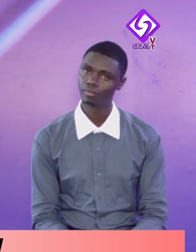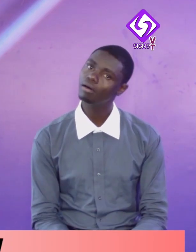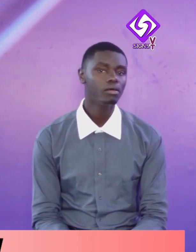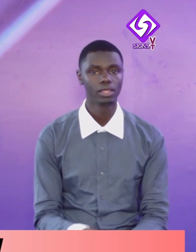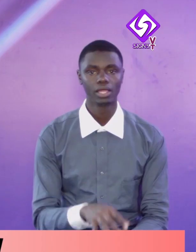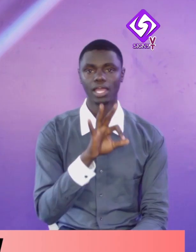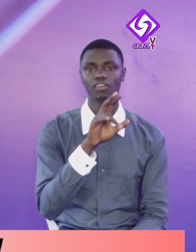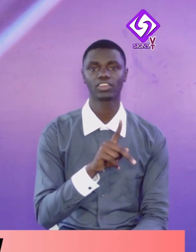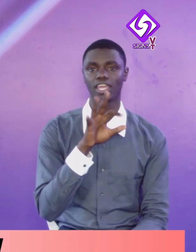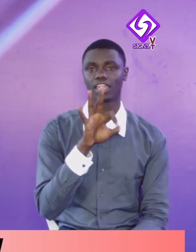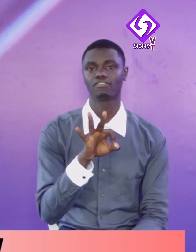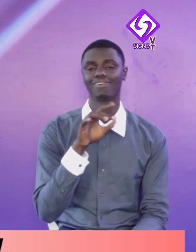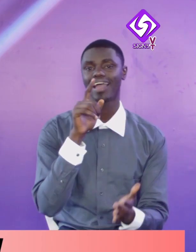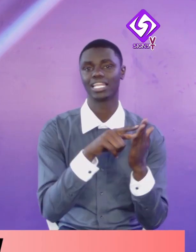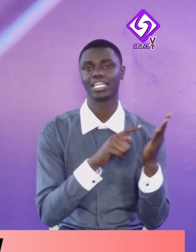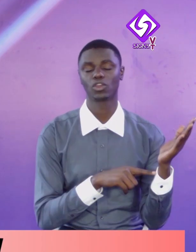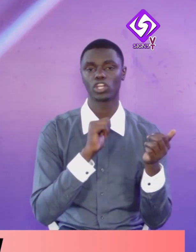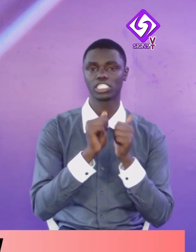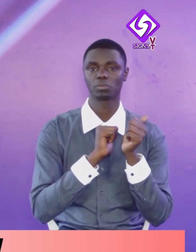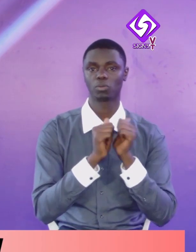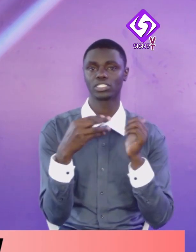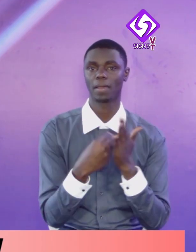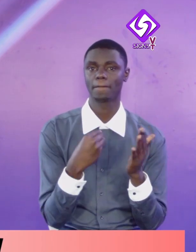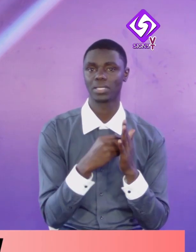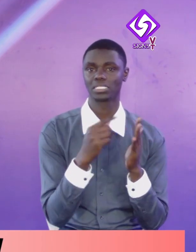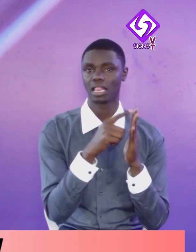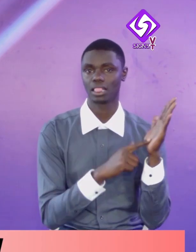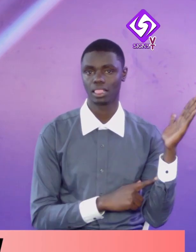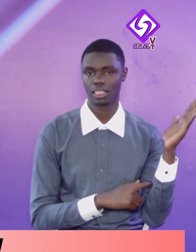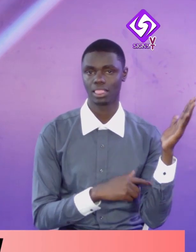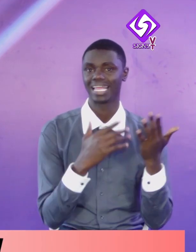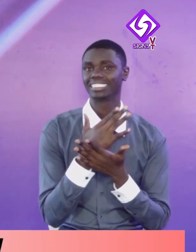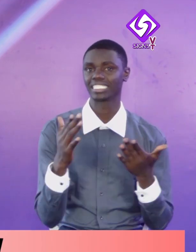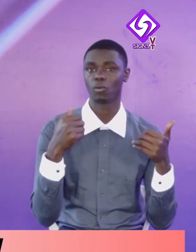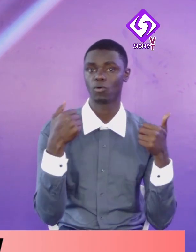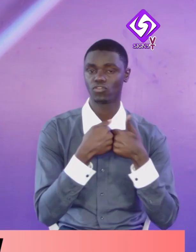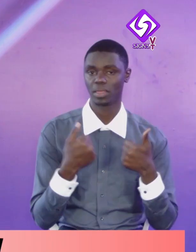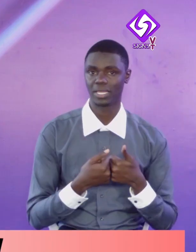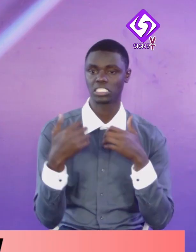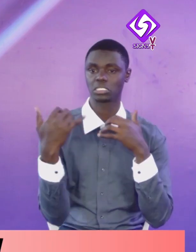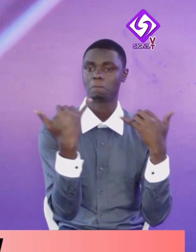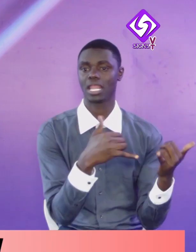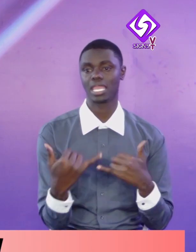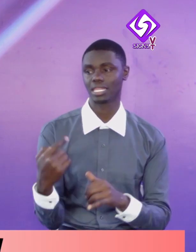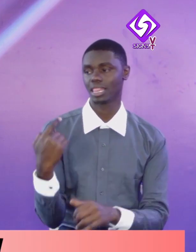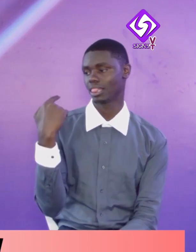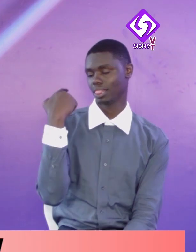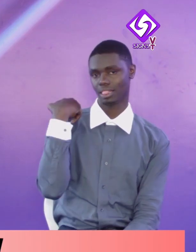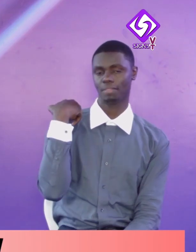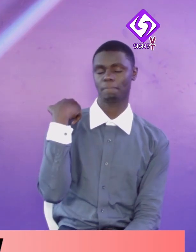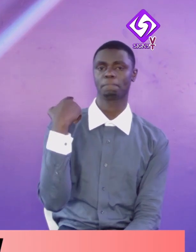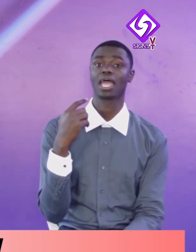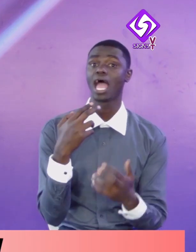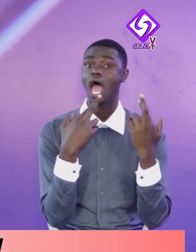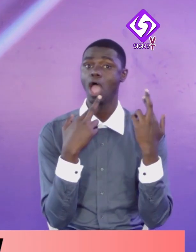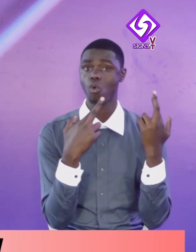FKF Premier League or the SportPesa Premier League. Some of the matches that were played yesterday. I hope